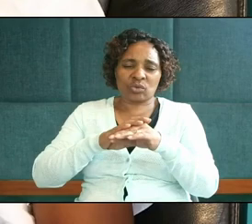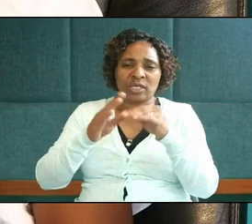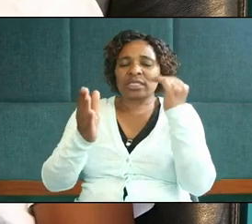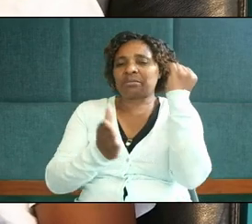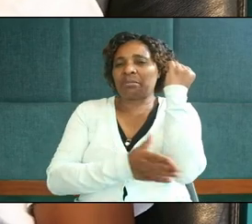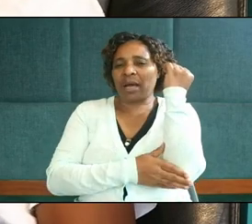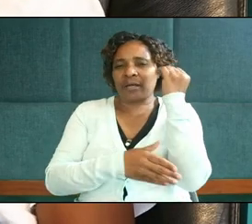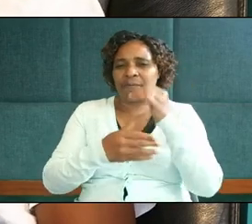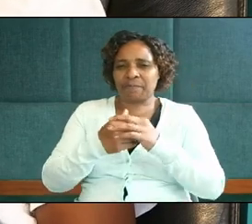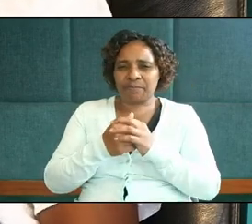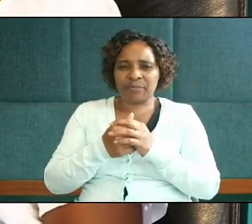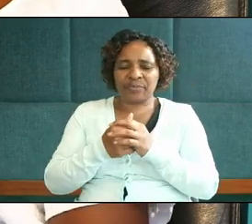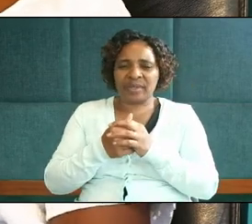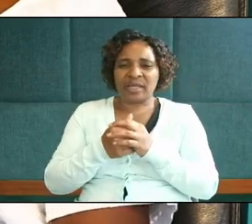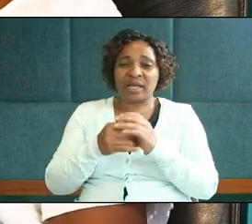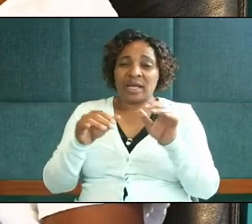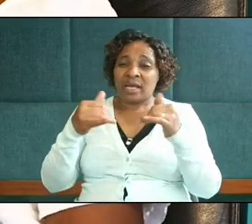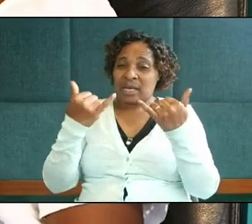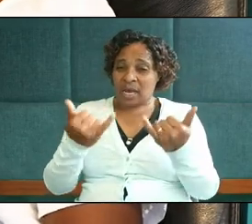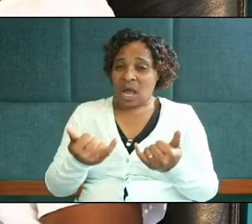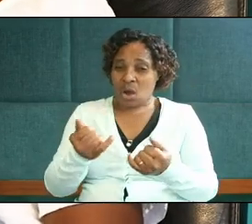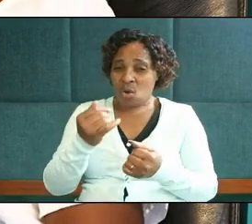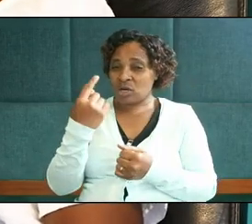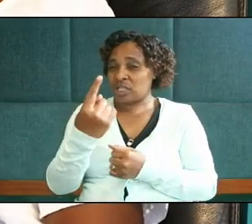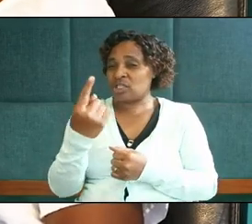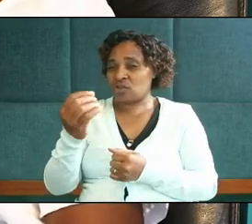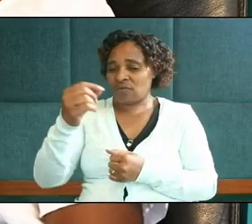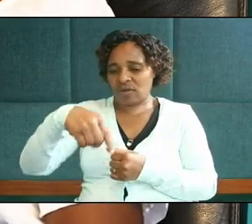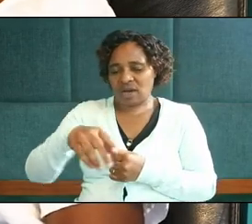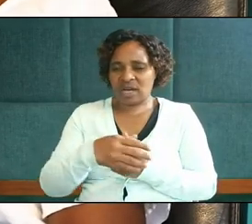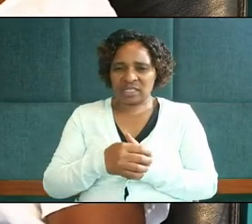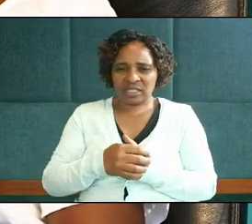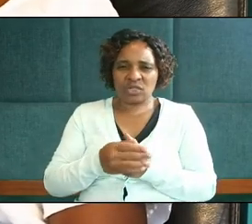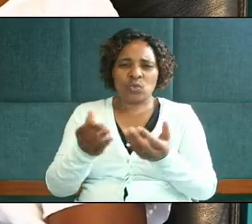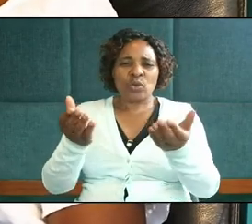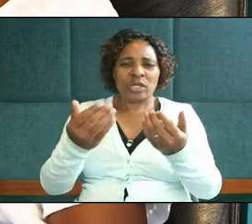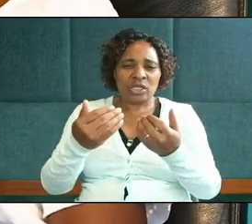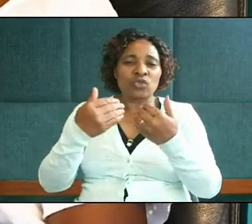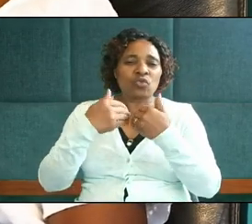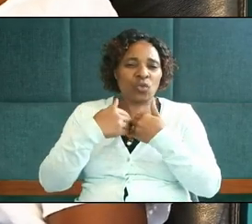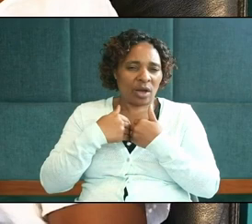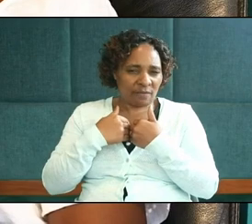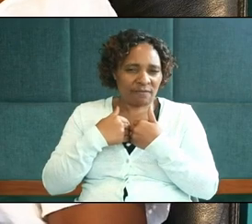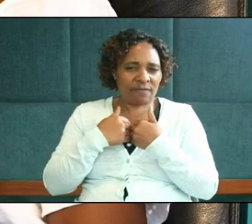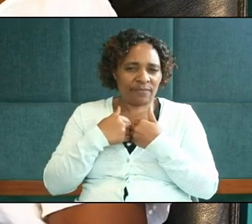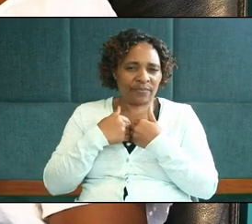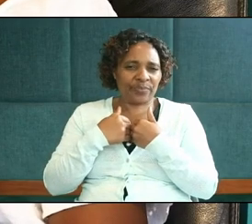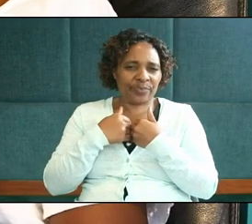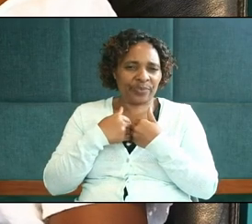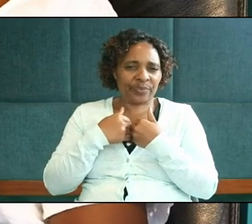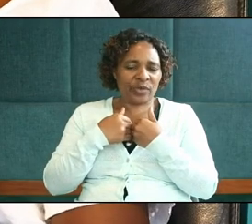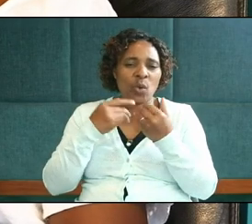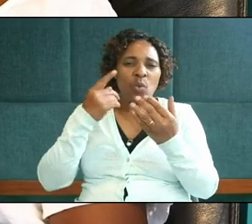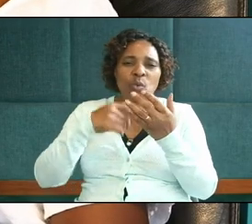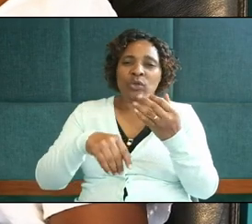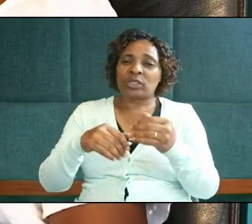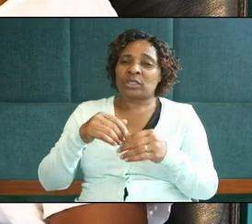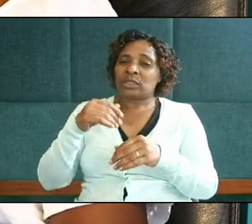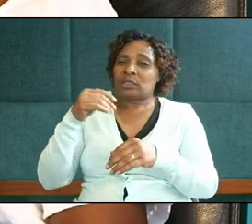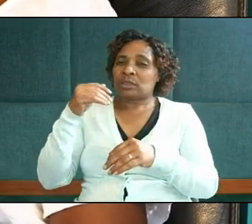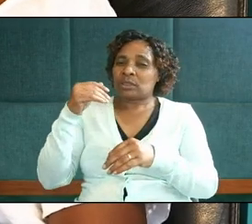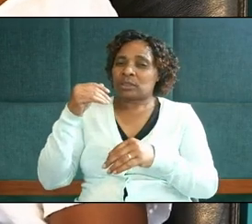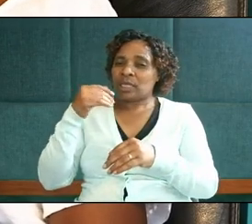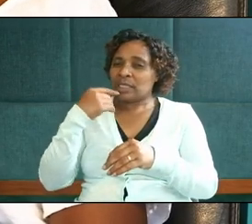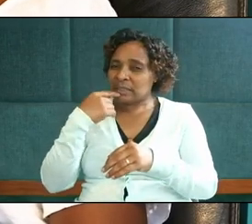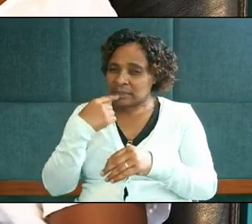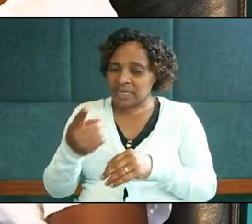bad. Yeah. So it's an appeal to every one of us. I mean, we need to have that, what I call a belt of